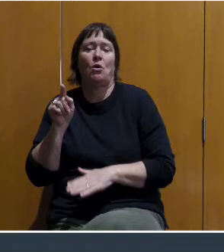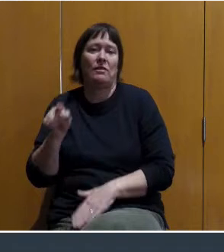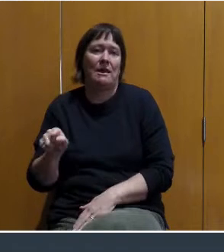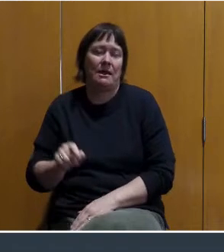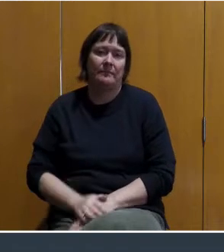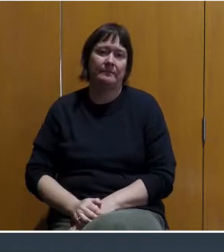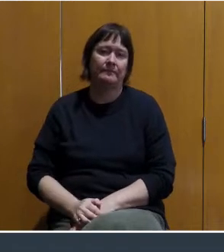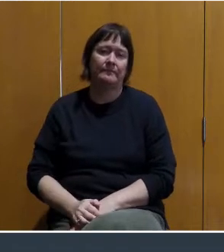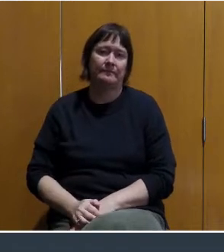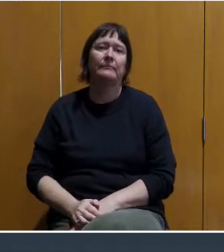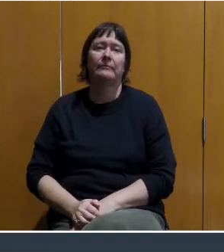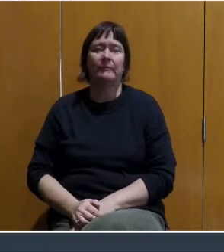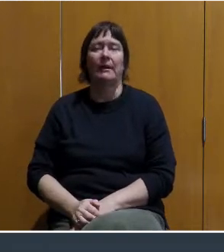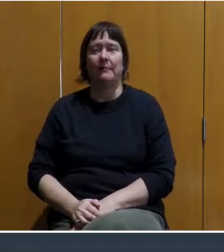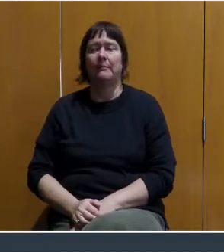Any further questions?